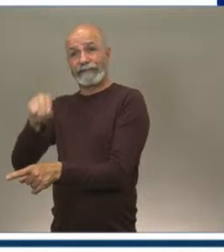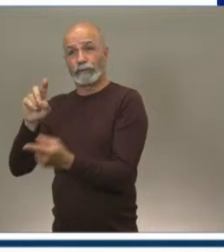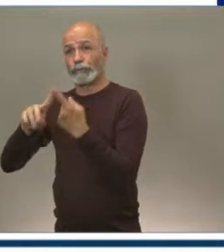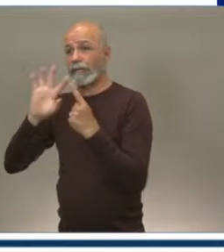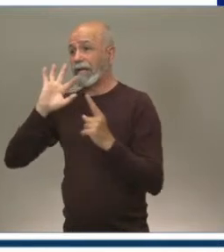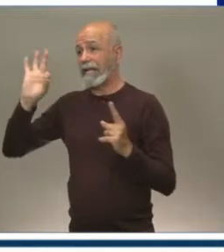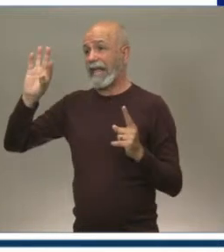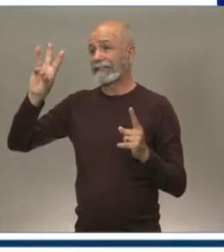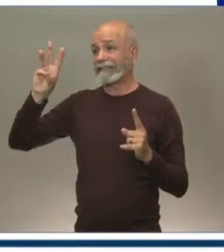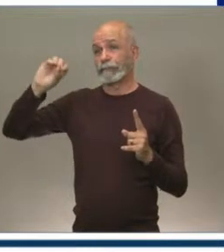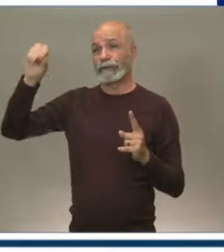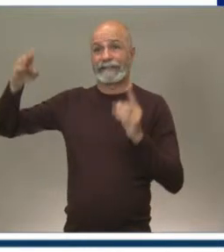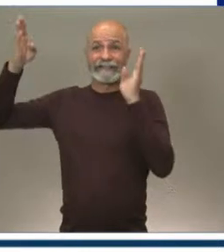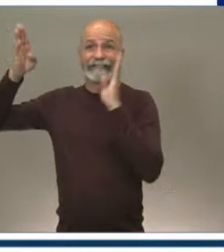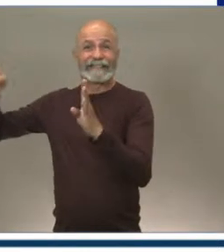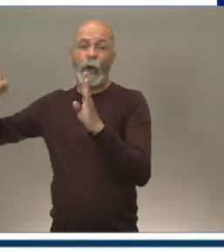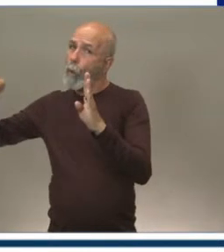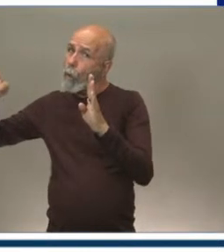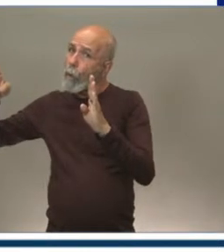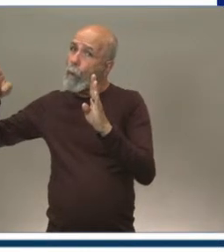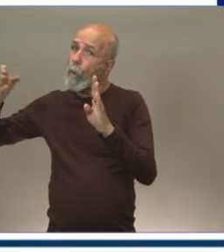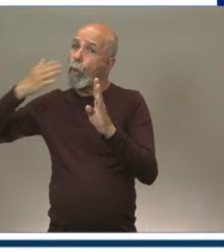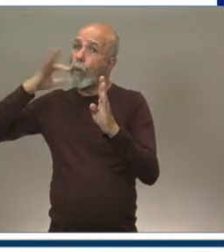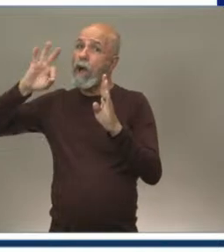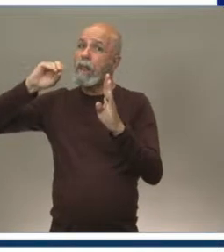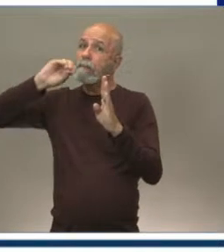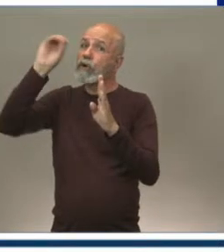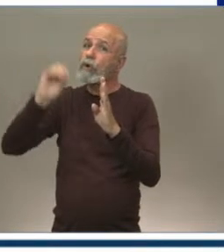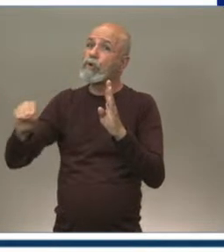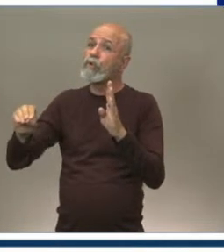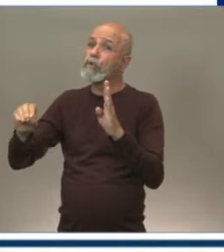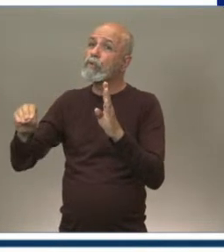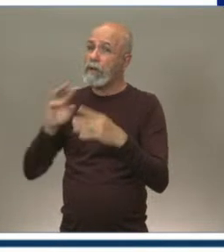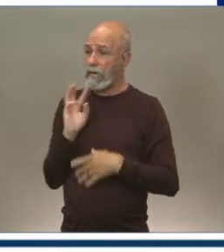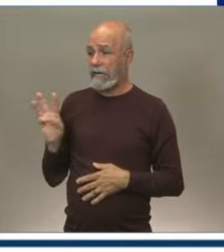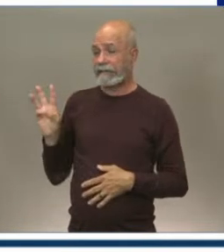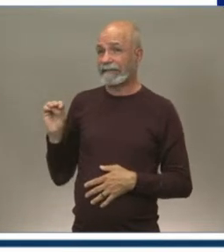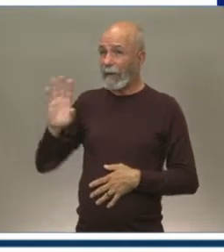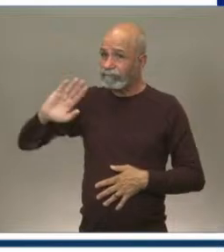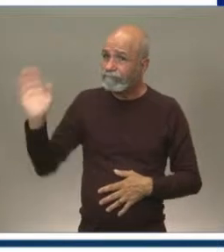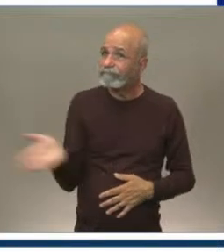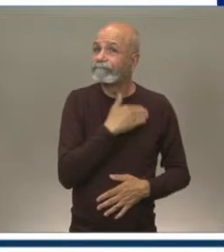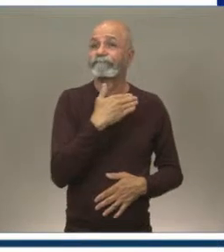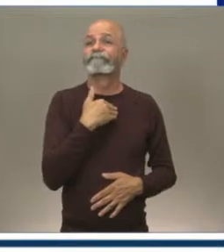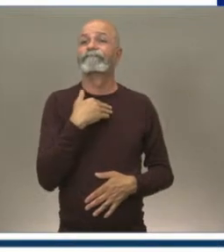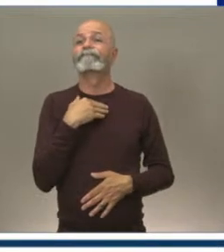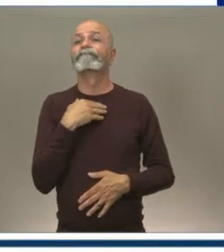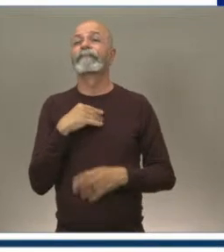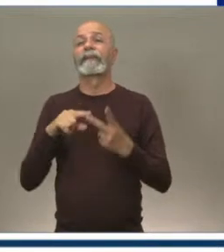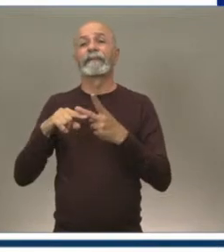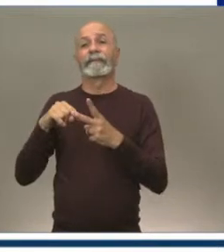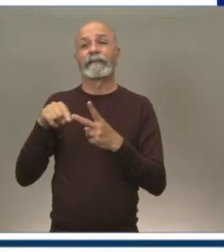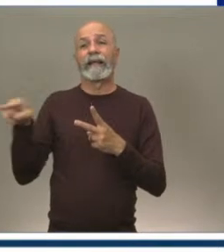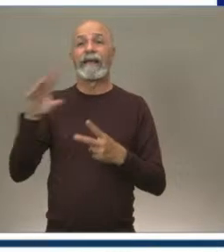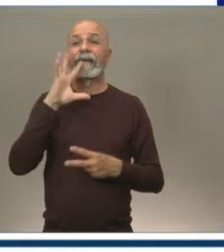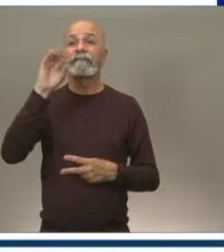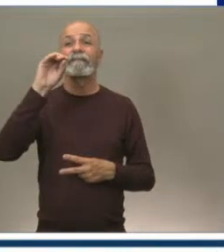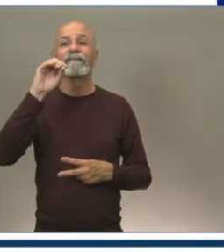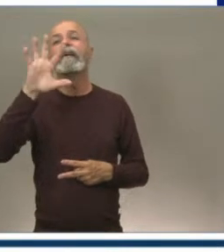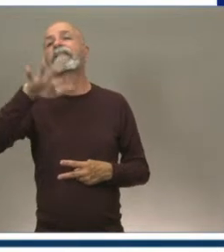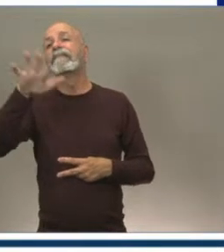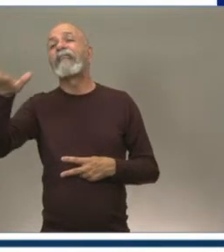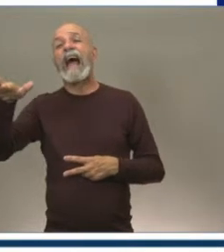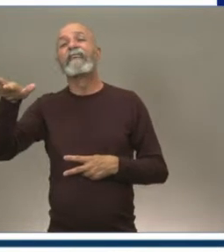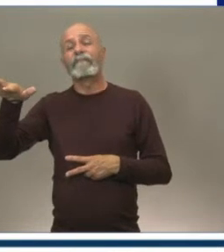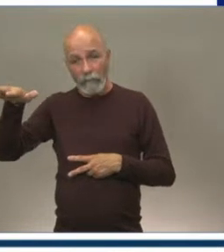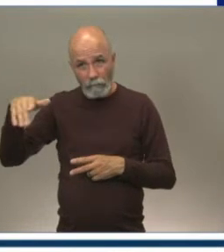over 90% of those in their 60s have their first shot. More than 70% of those over 55 have their